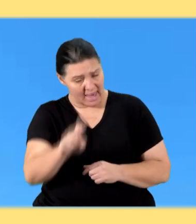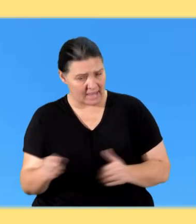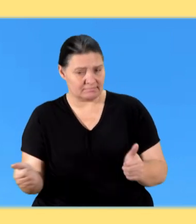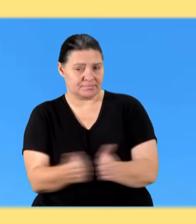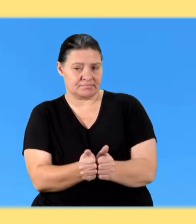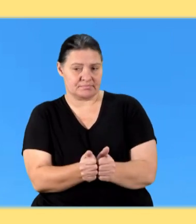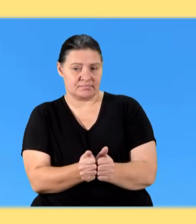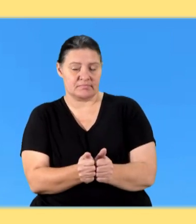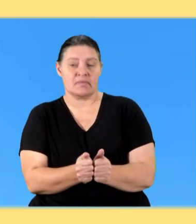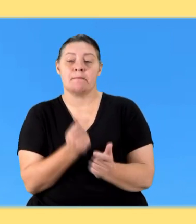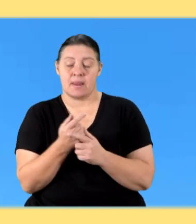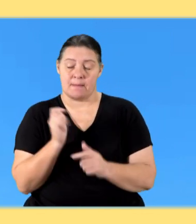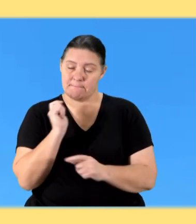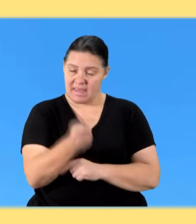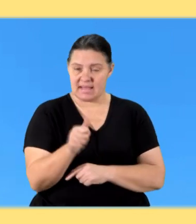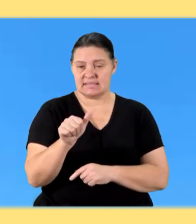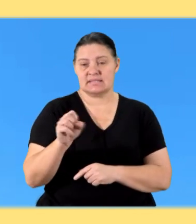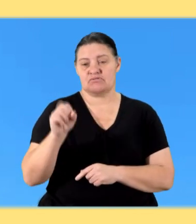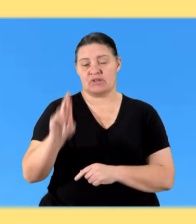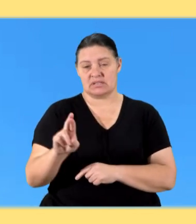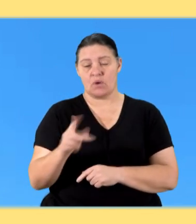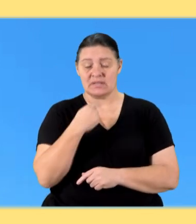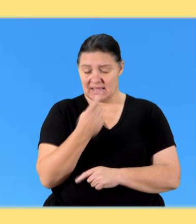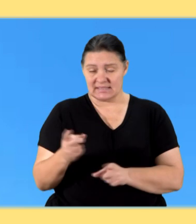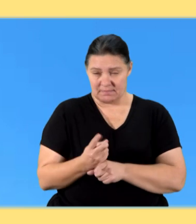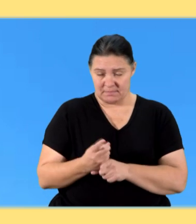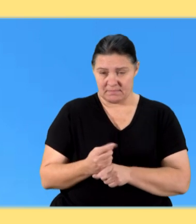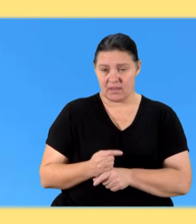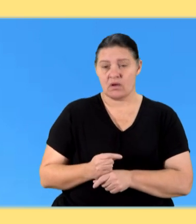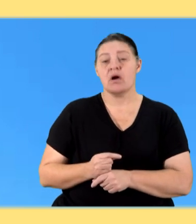Membership is compulsory and members pay 60 Rand. Remember,